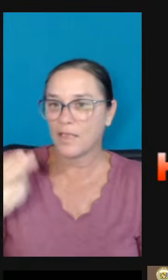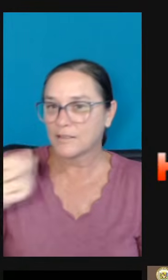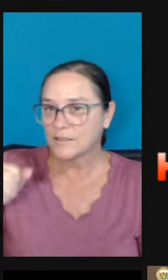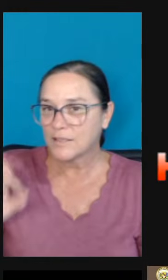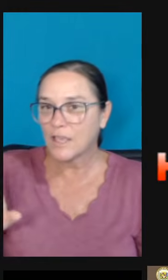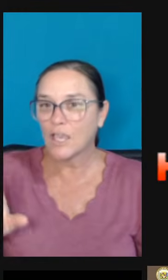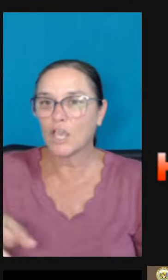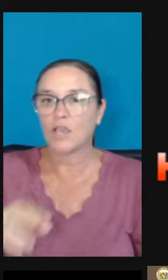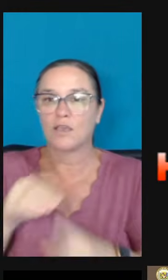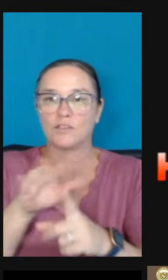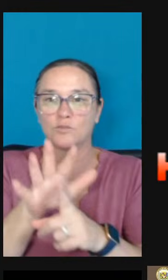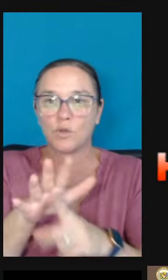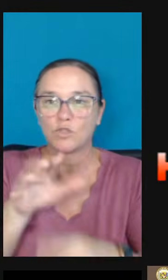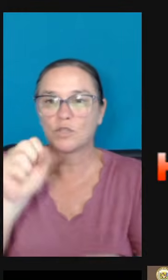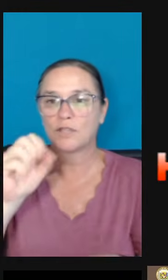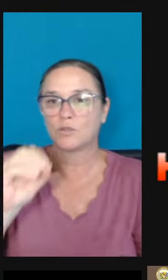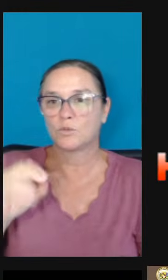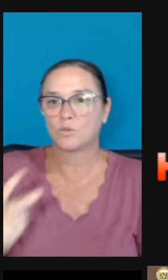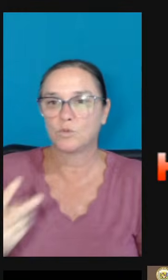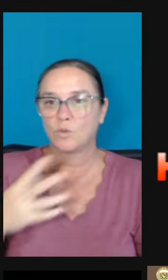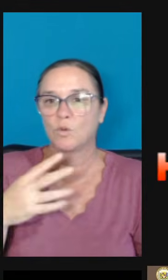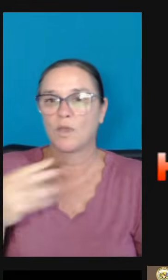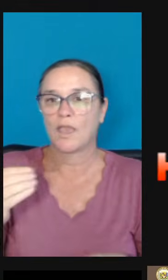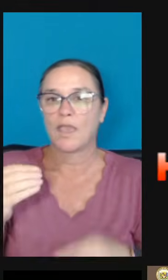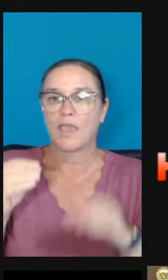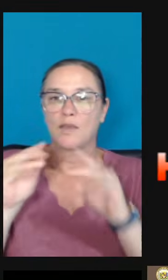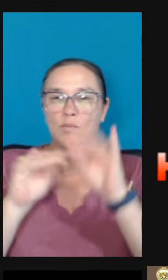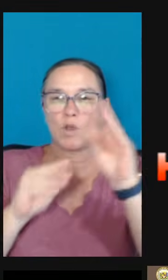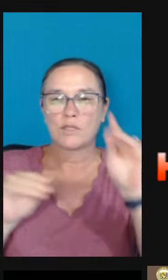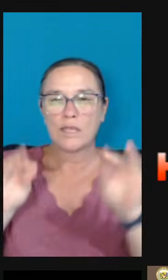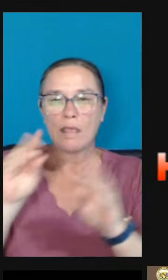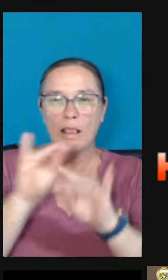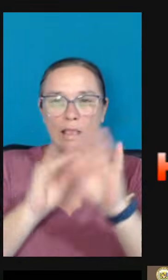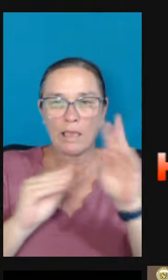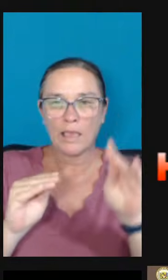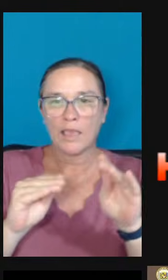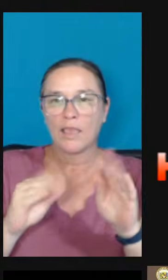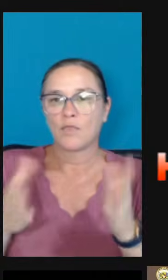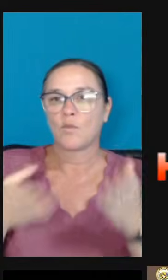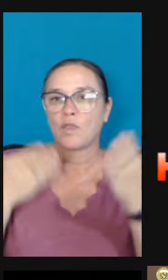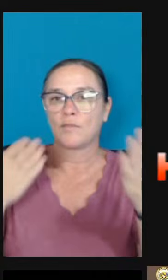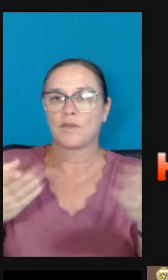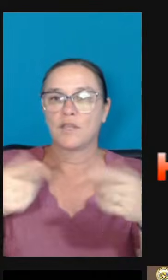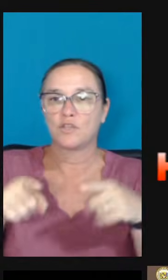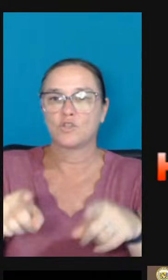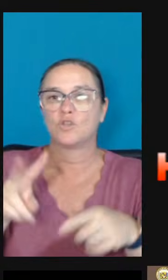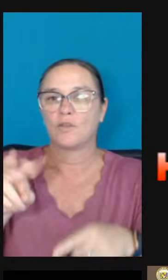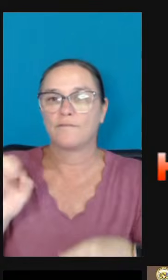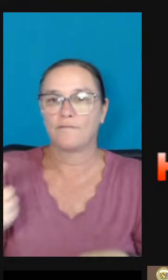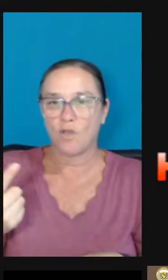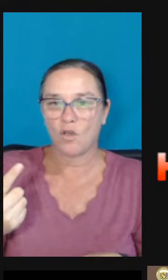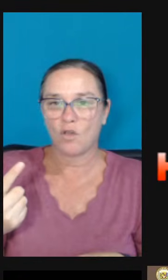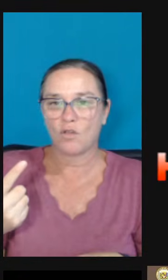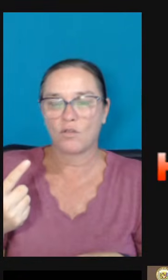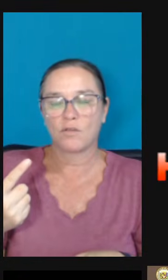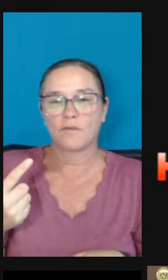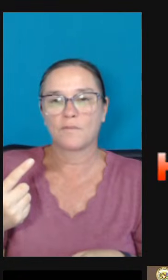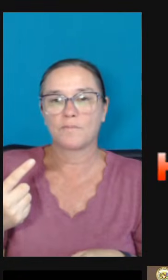exposure to SO2 and particulate matter. They do note recommendation during VOGs, right, to have